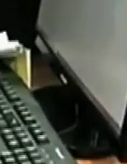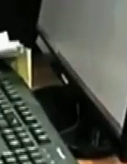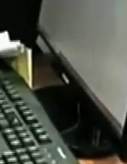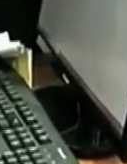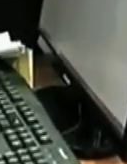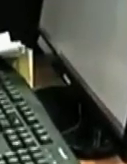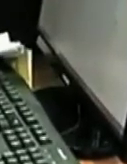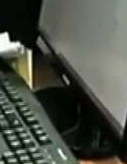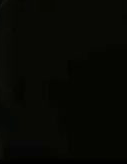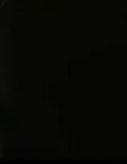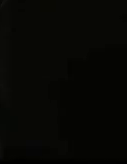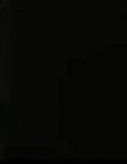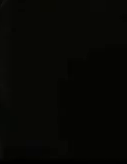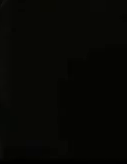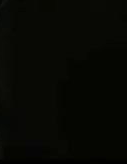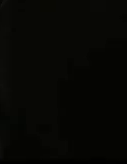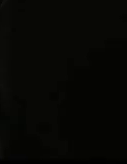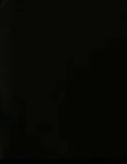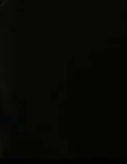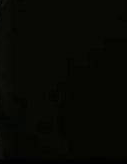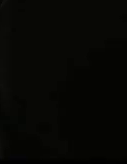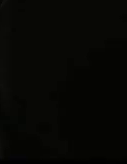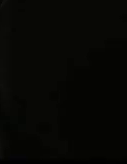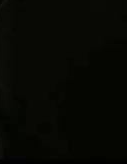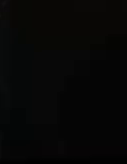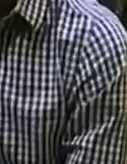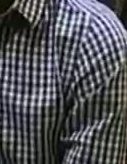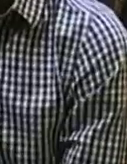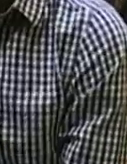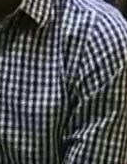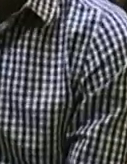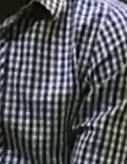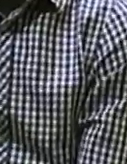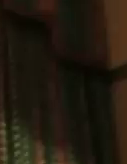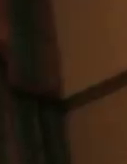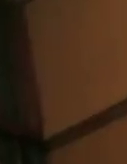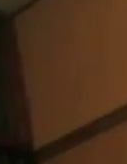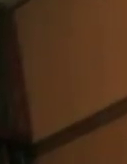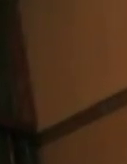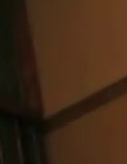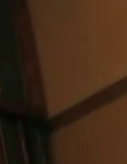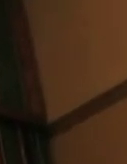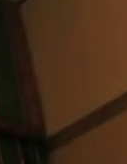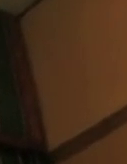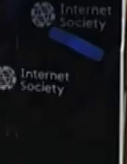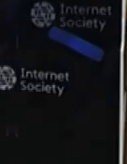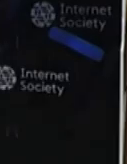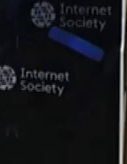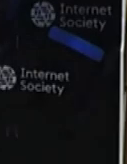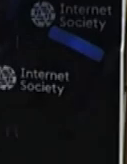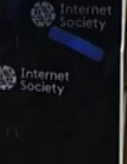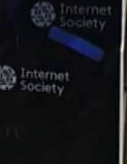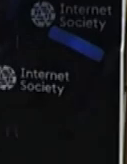rights have their views, where users like me and you have our own views on how the internet should be governed, but